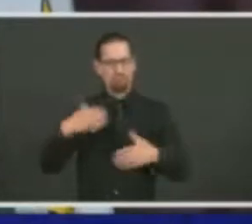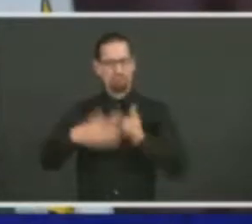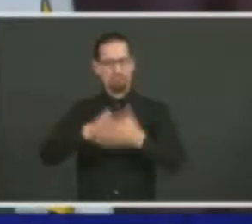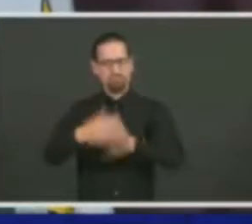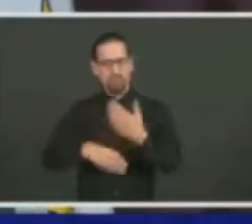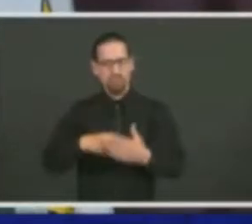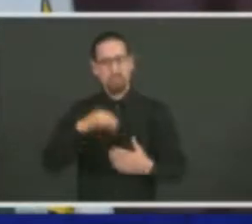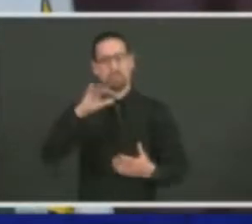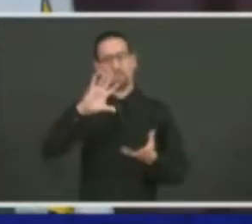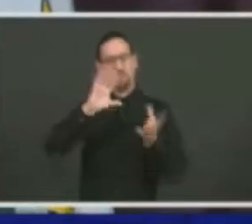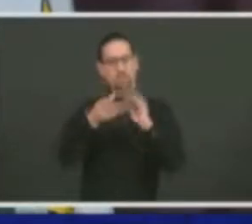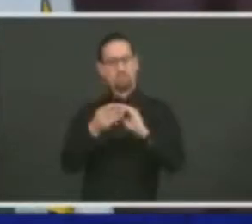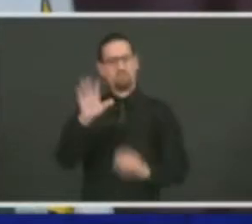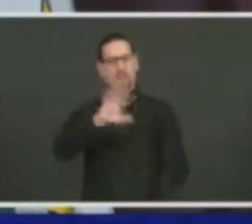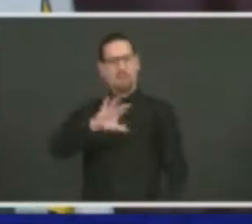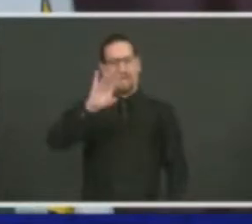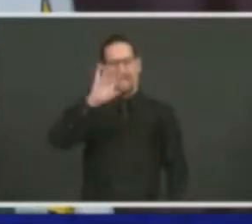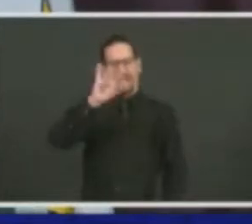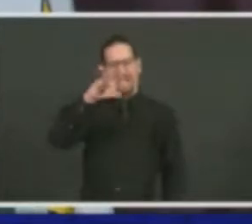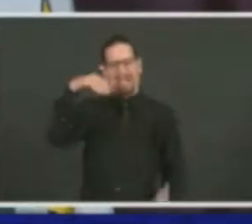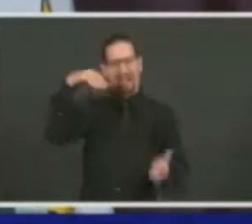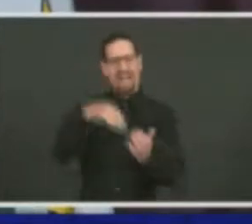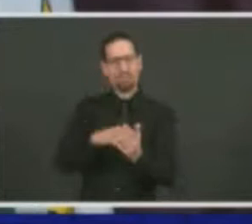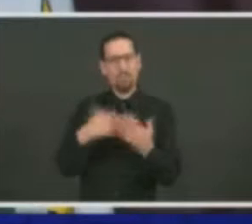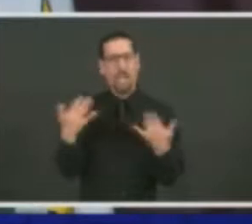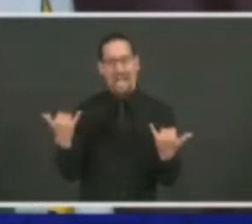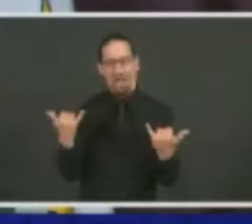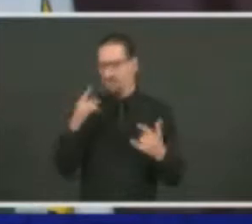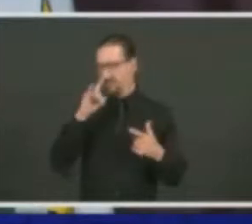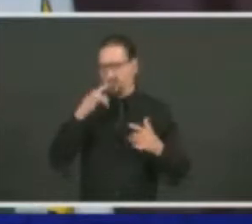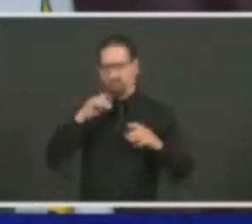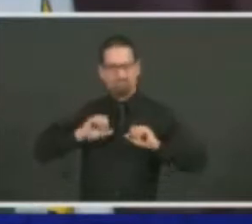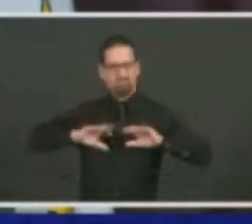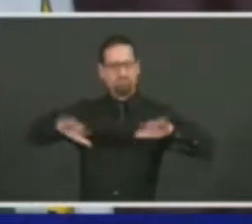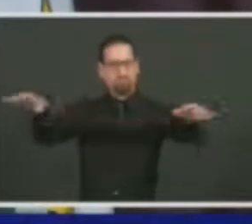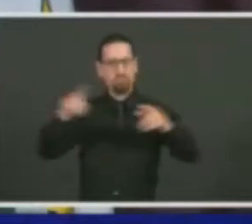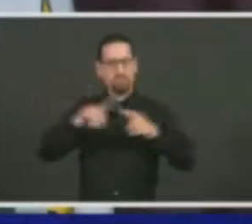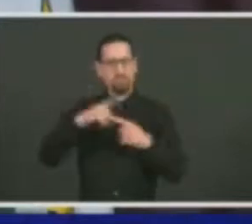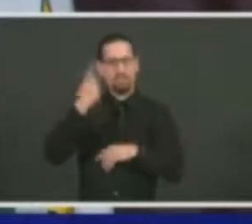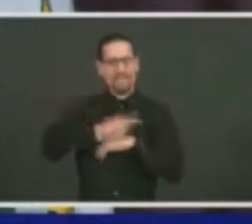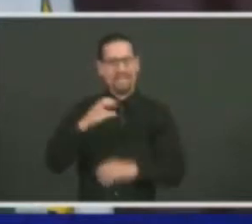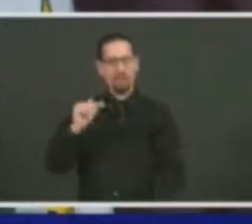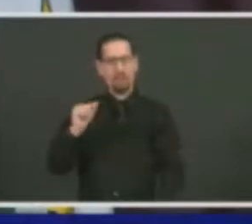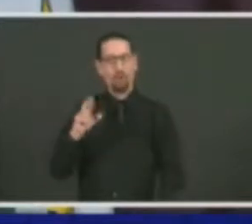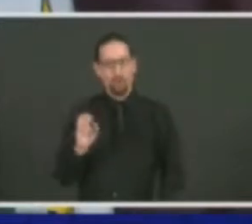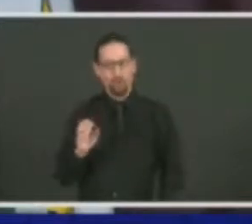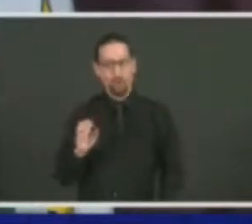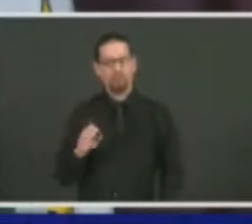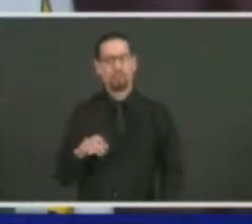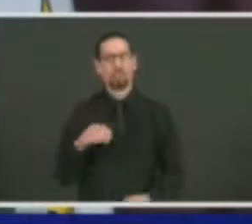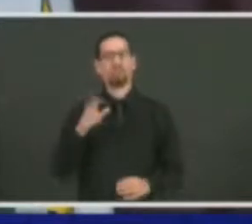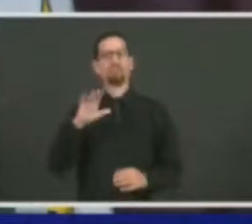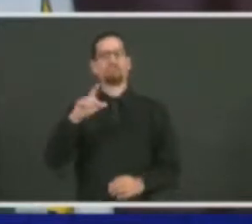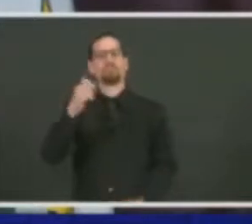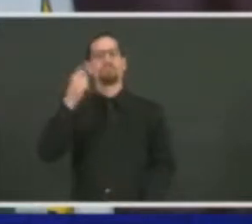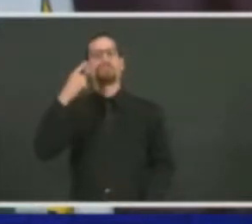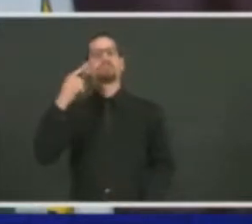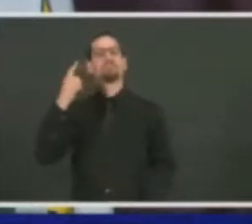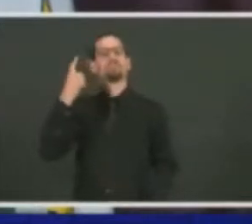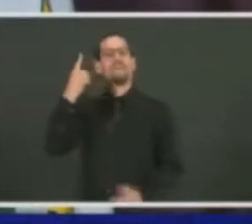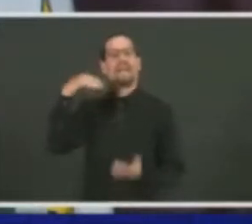currently enrolled in child care and more than 1,000 adult employees who have been working for 2